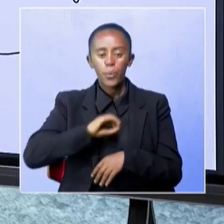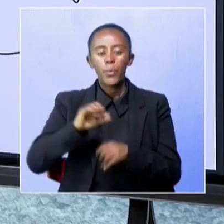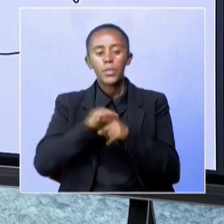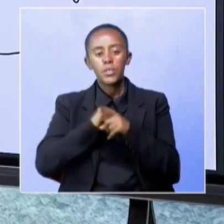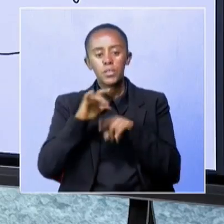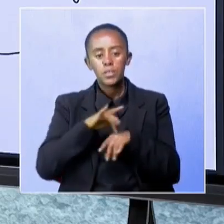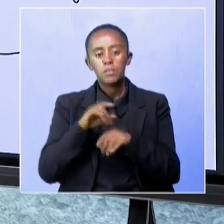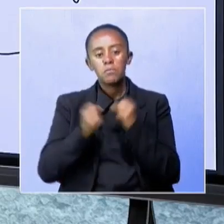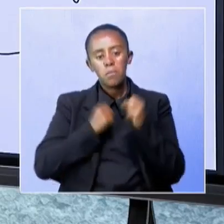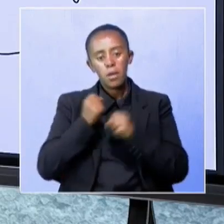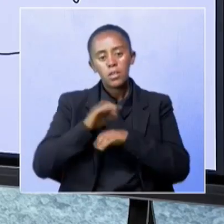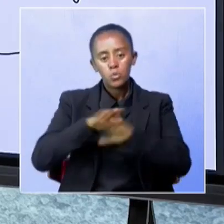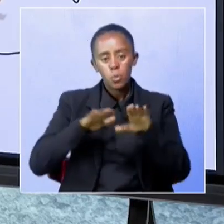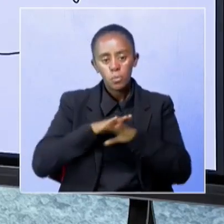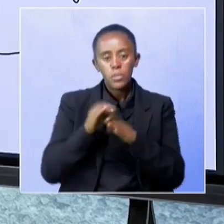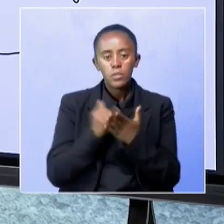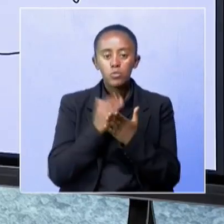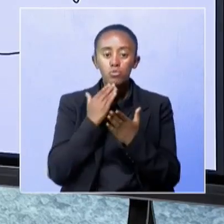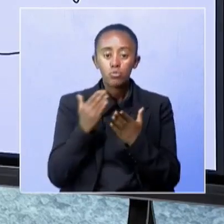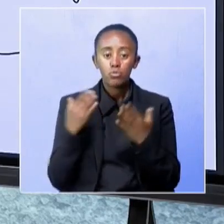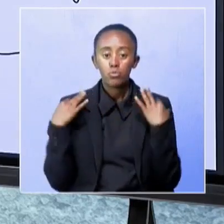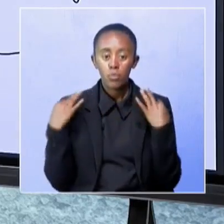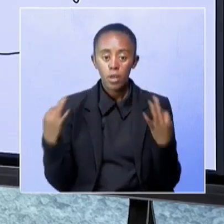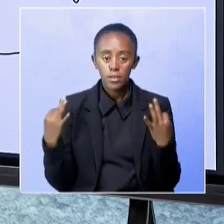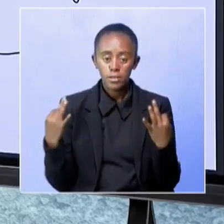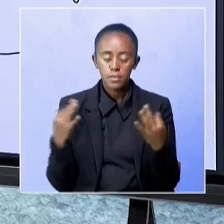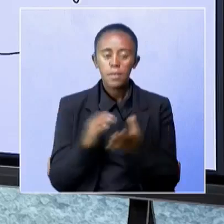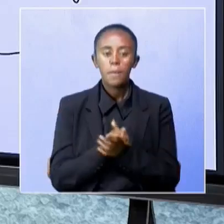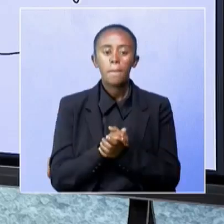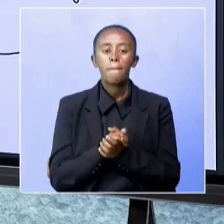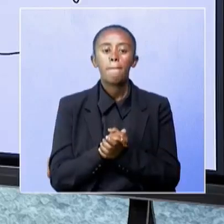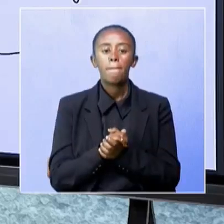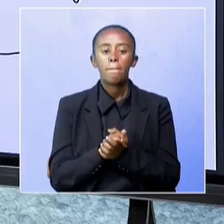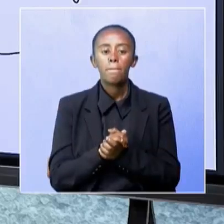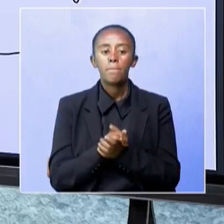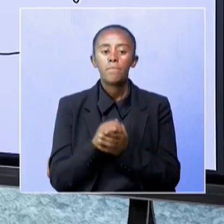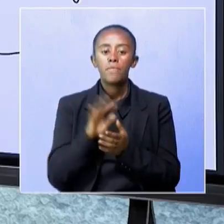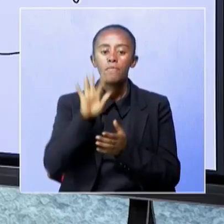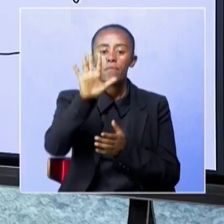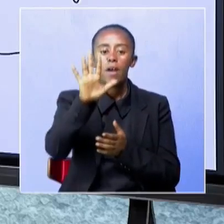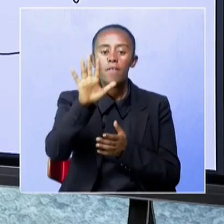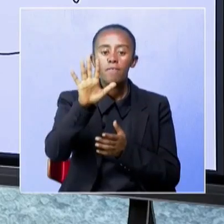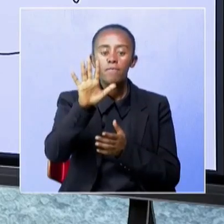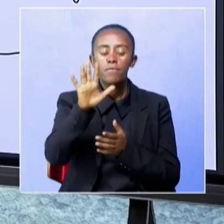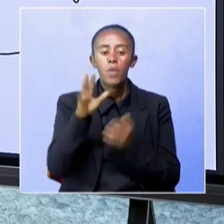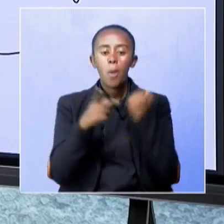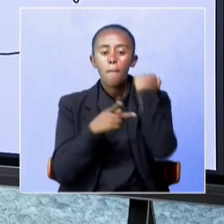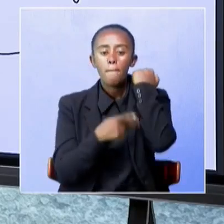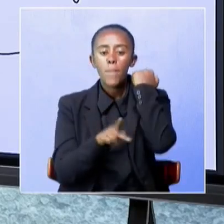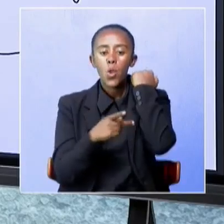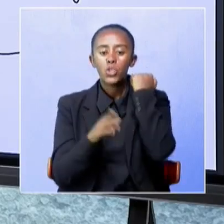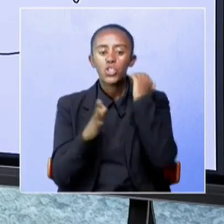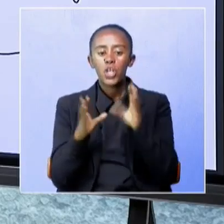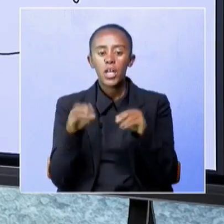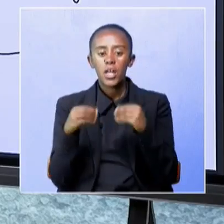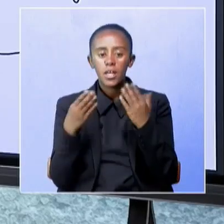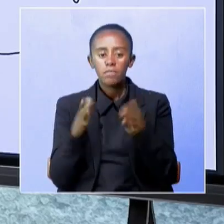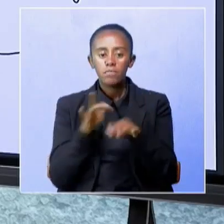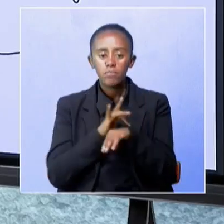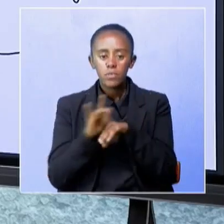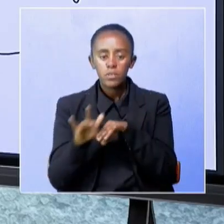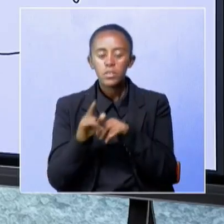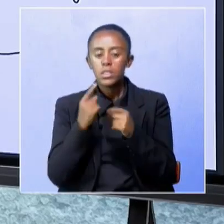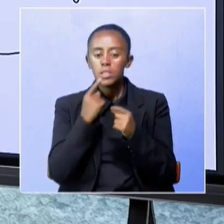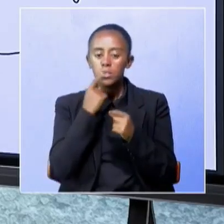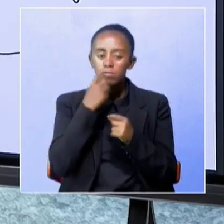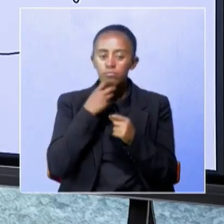like running and swimming is what? Good for your health. Okay, number 5. The politician gave dash